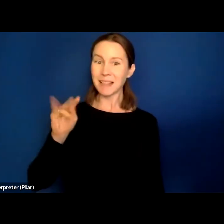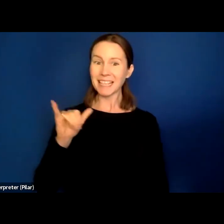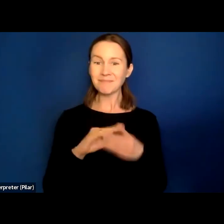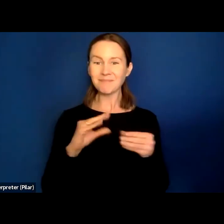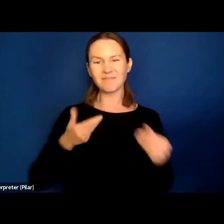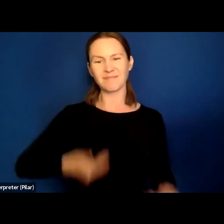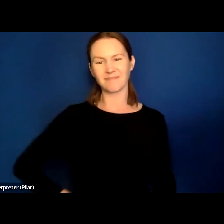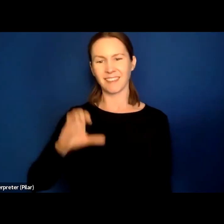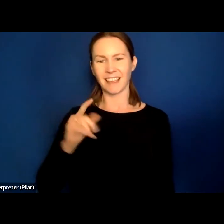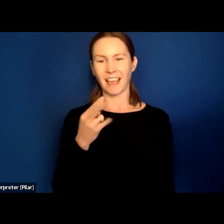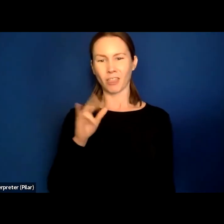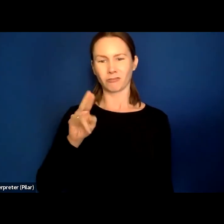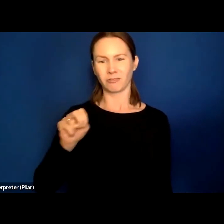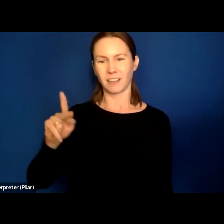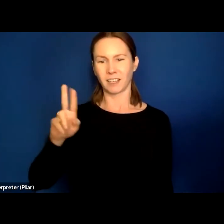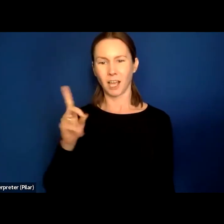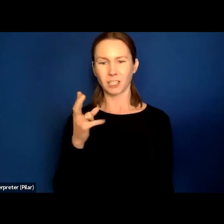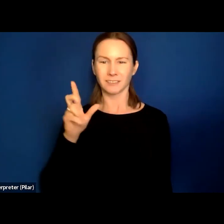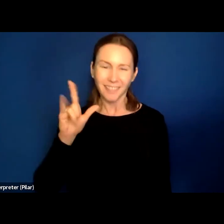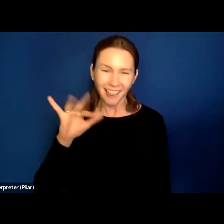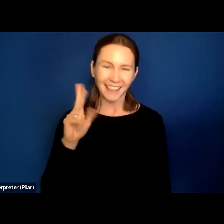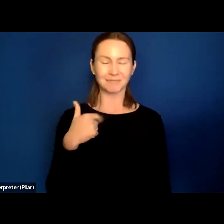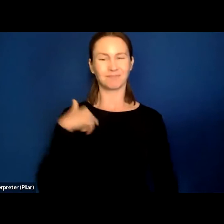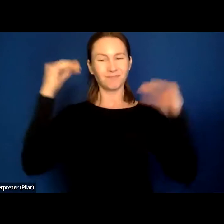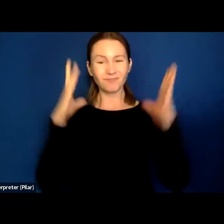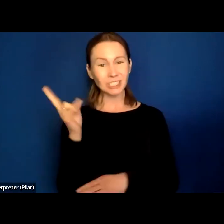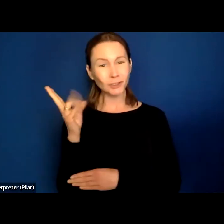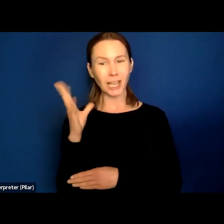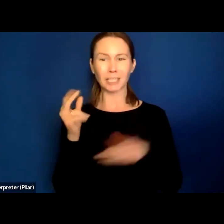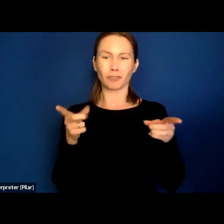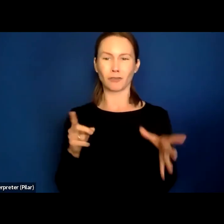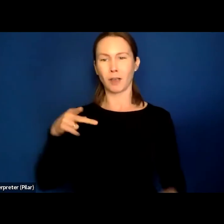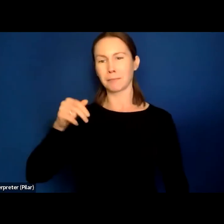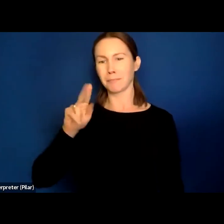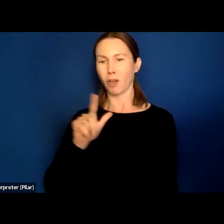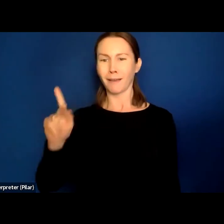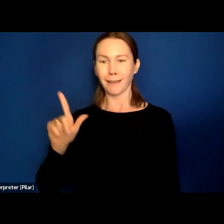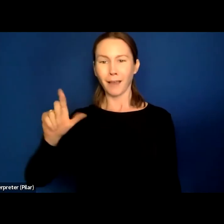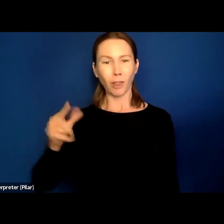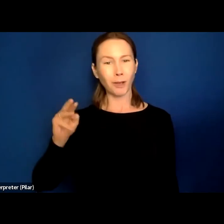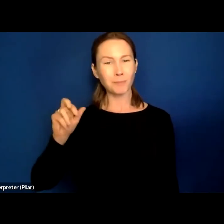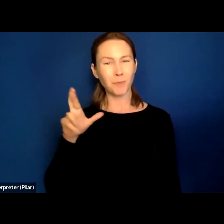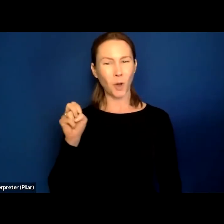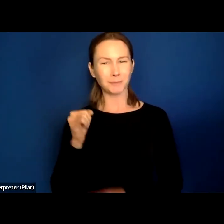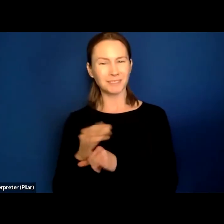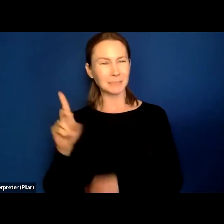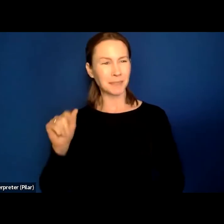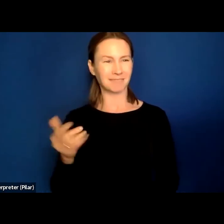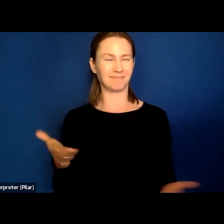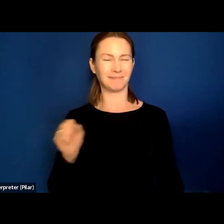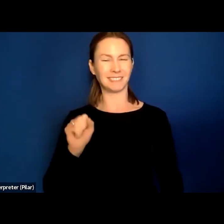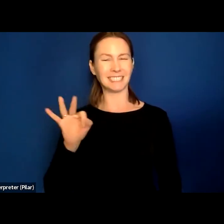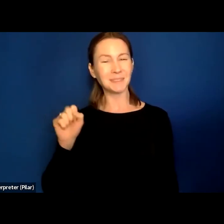Catherine Kudlick, and I'm Professor of History and Director of the Paul K. Longmore Institute on Disability at San Francisco